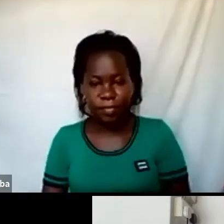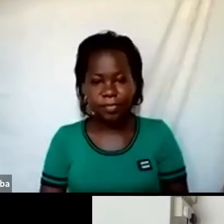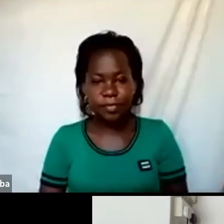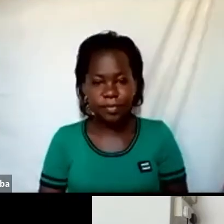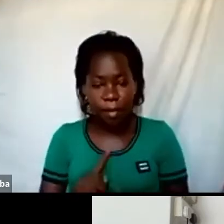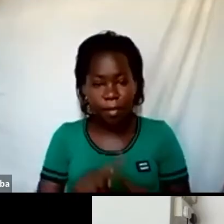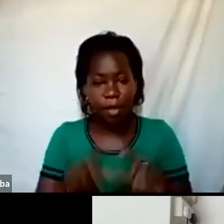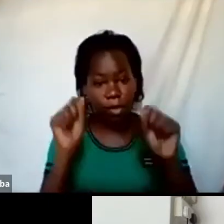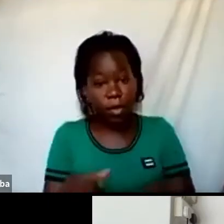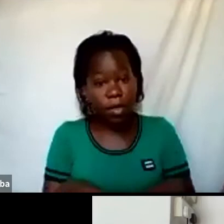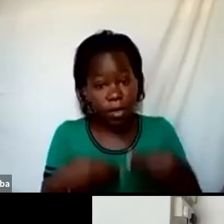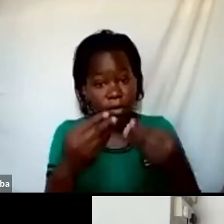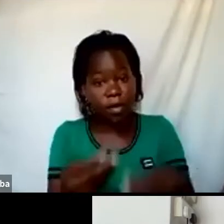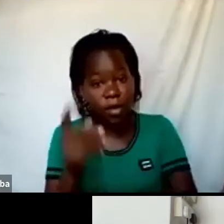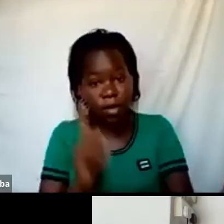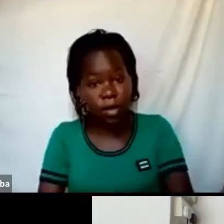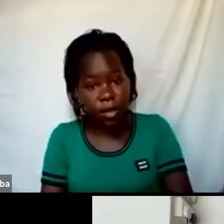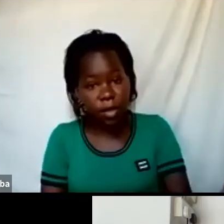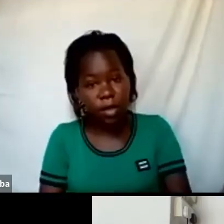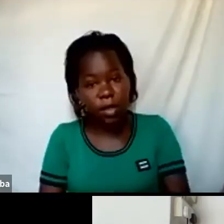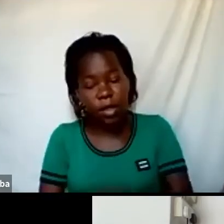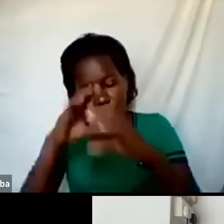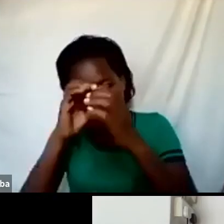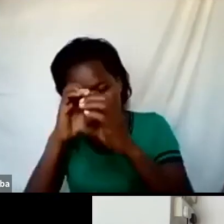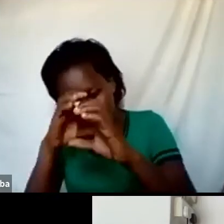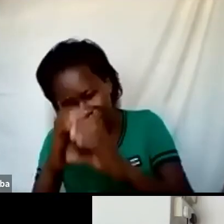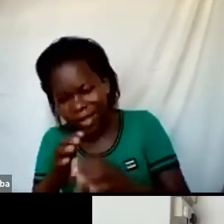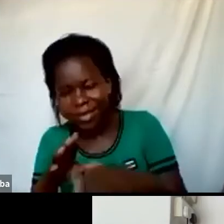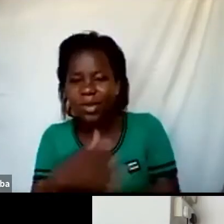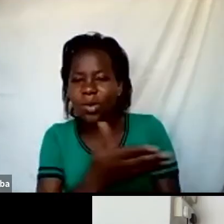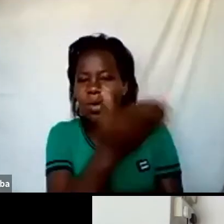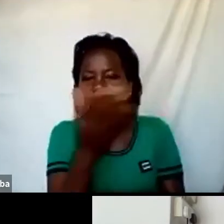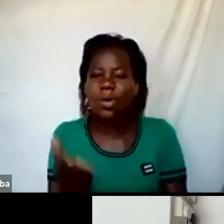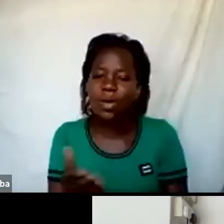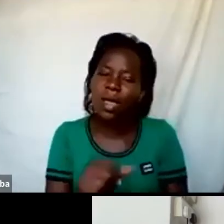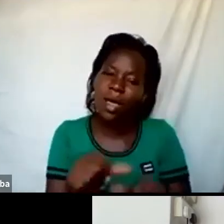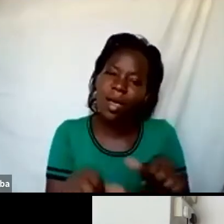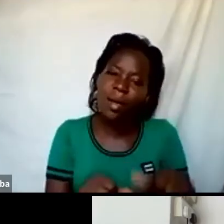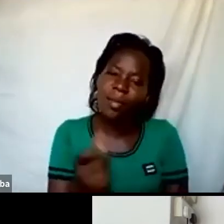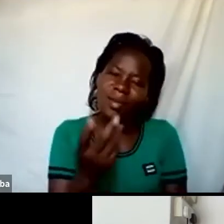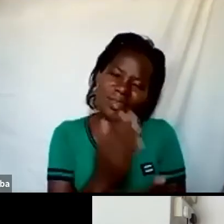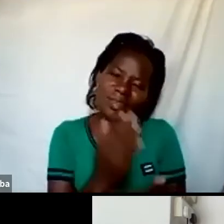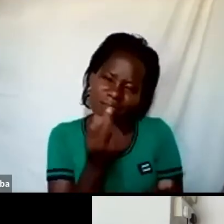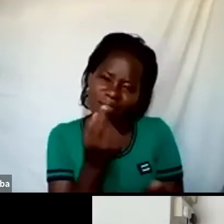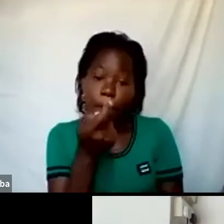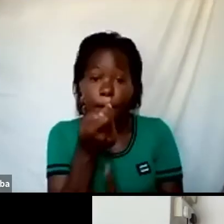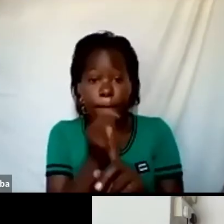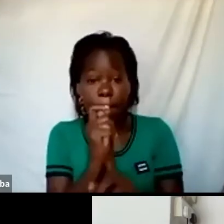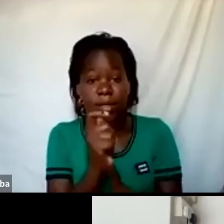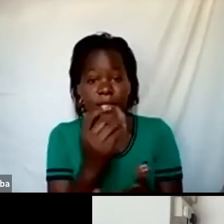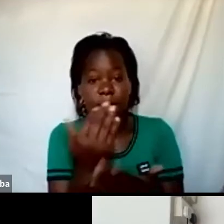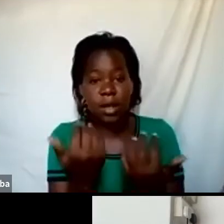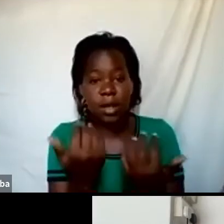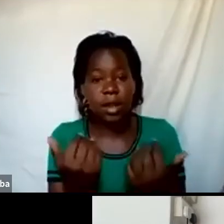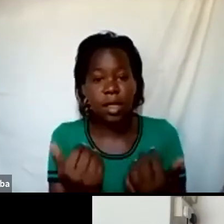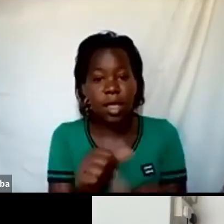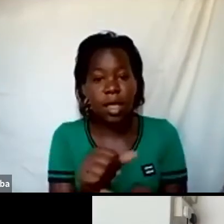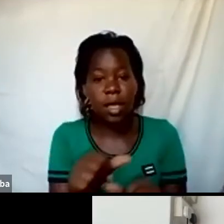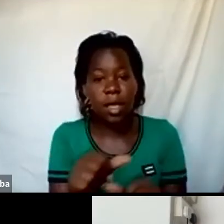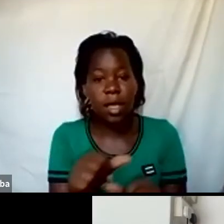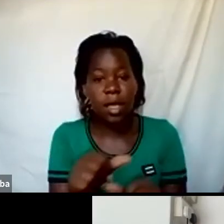time again to run their own stability tests in a period of a few months. Now they are working around the clock to even reduce this to